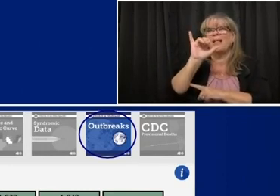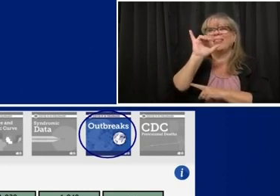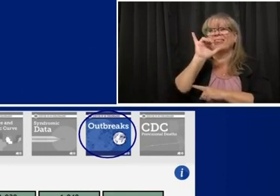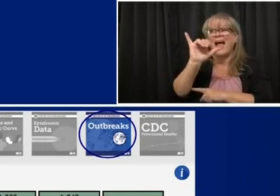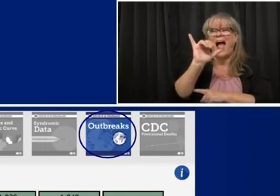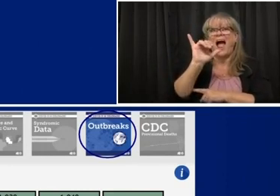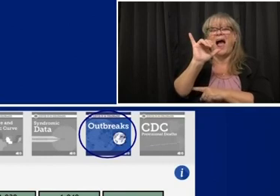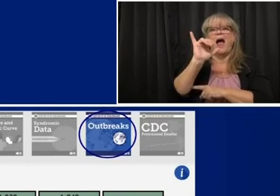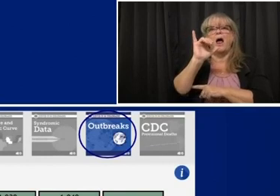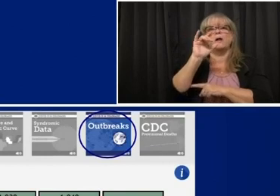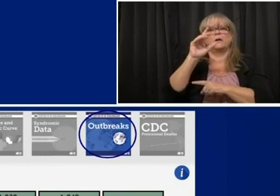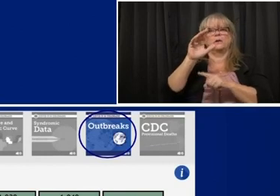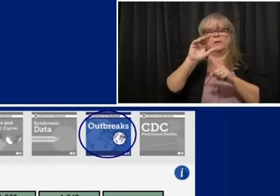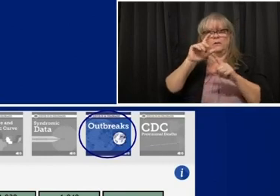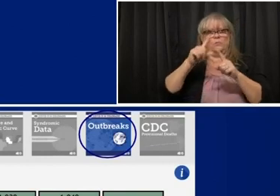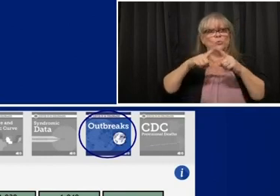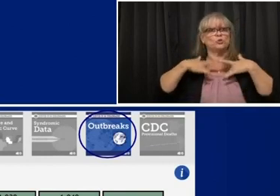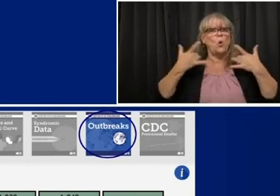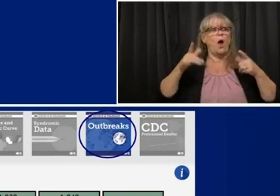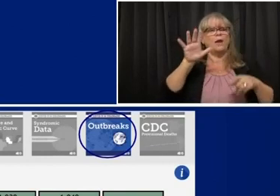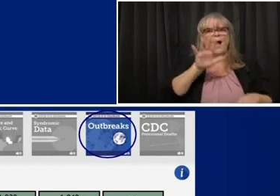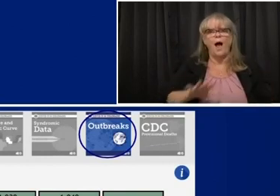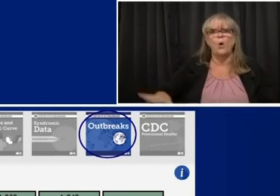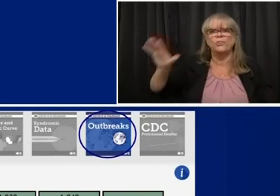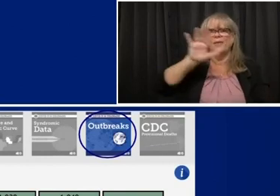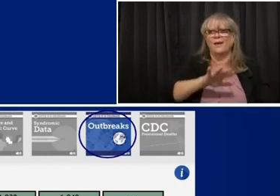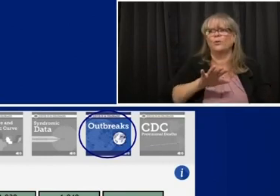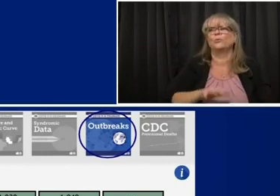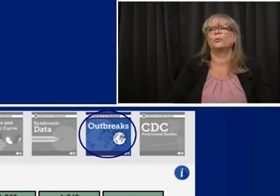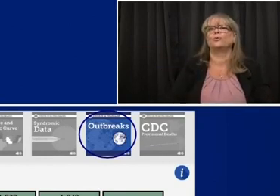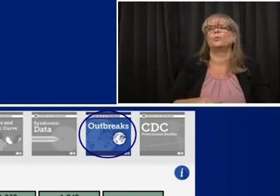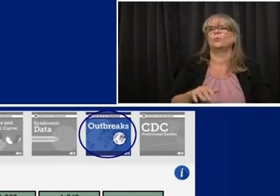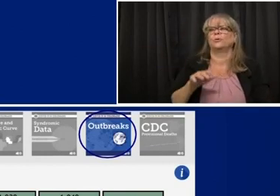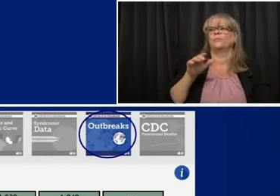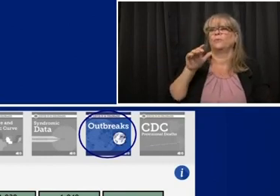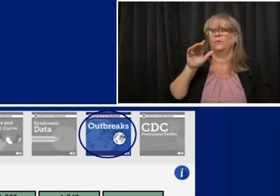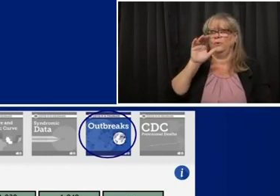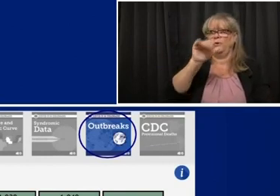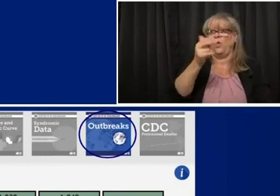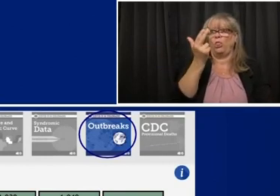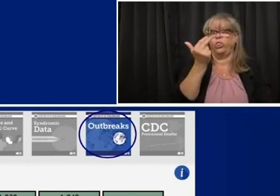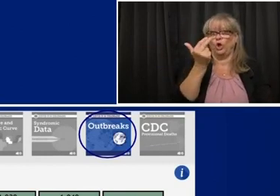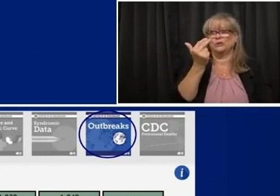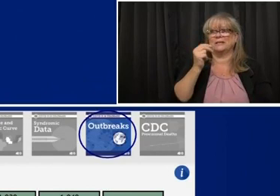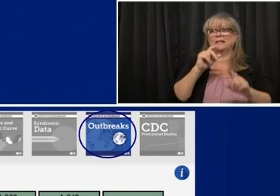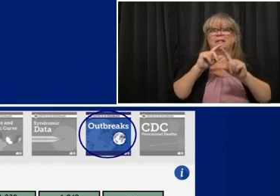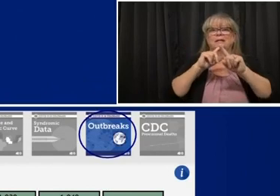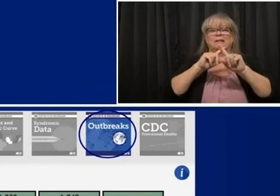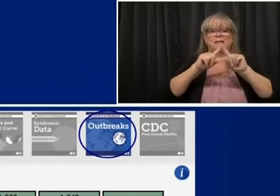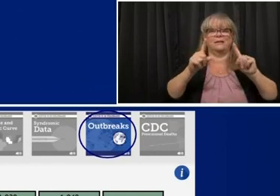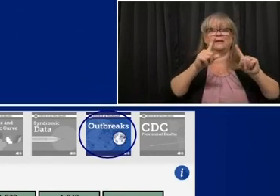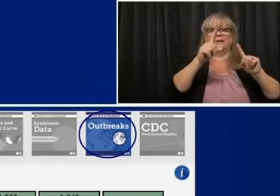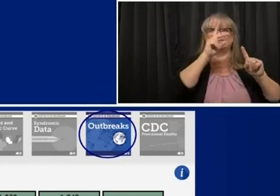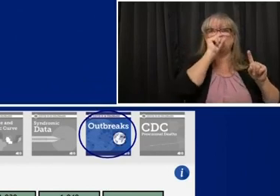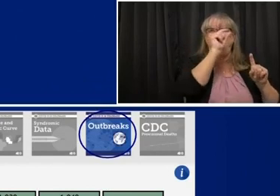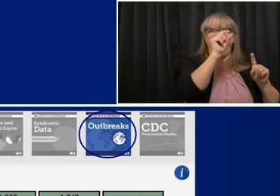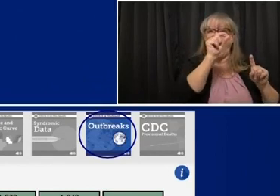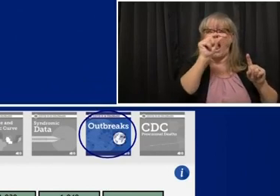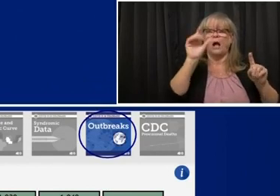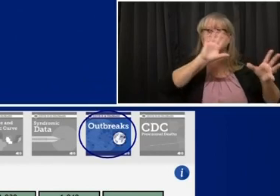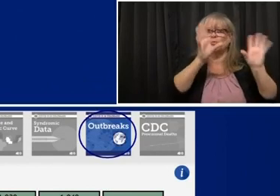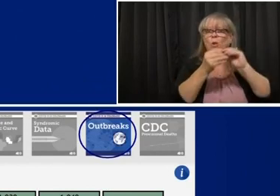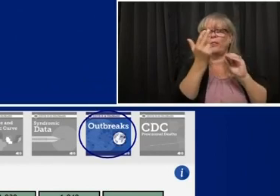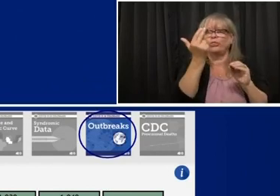And they're categorized into these 13 different categories: healthcare, there's restaurants, bars, retail, various categories, to try